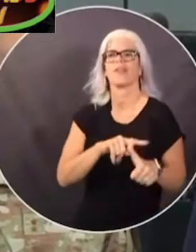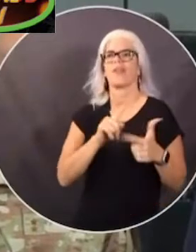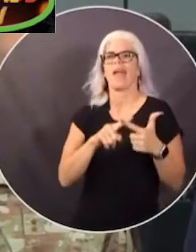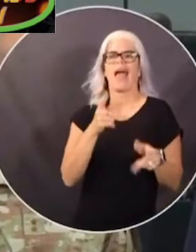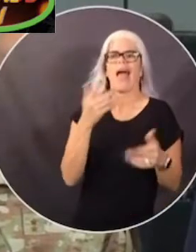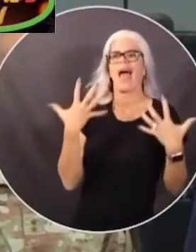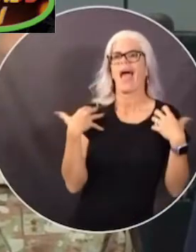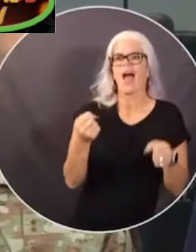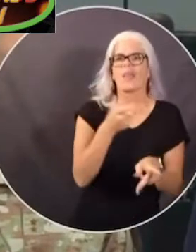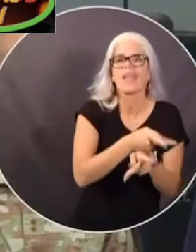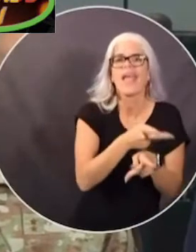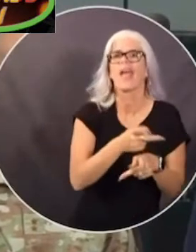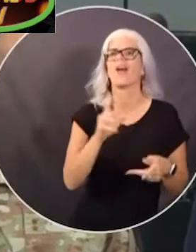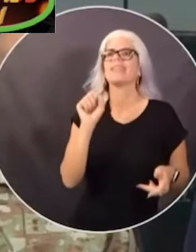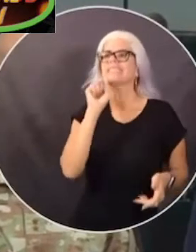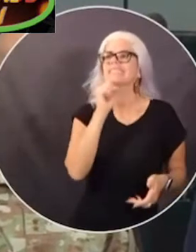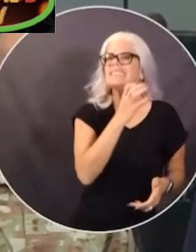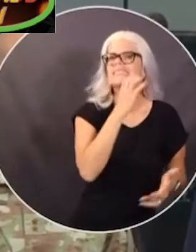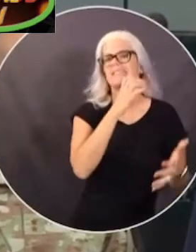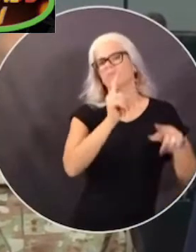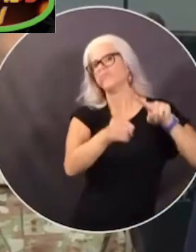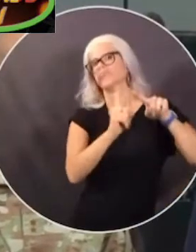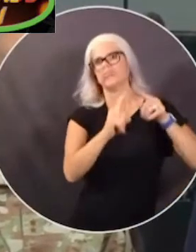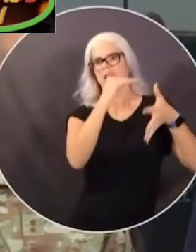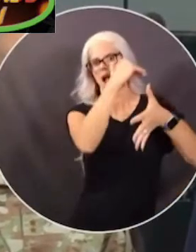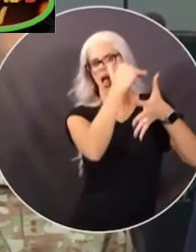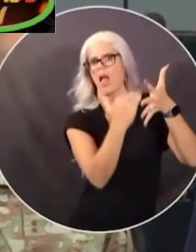all of those individuals are directly,